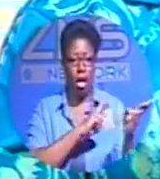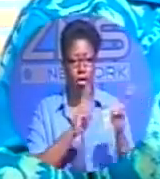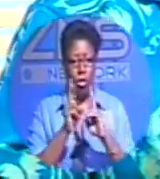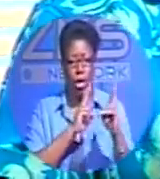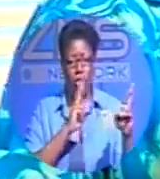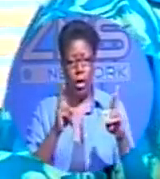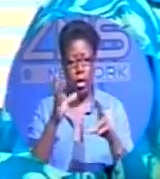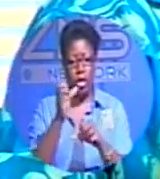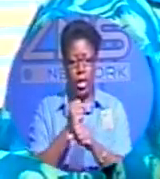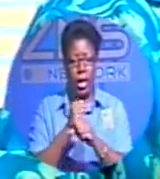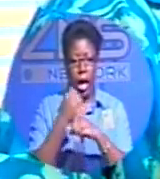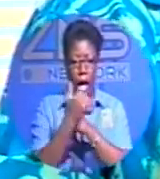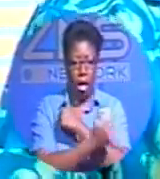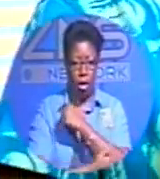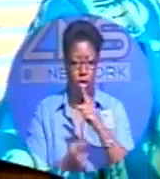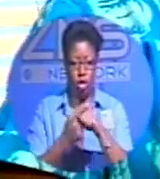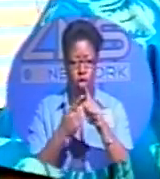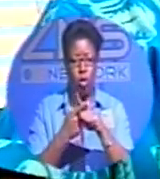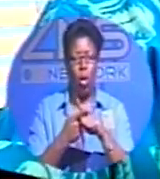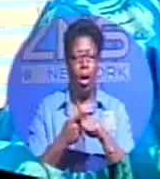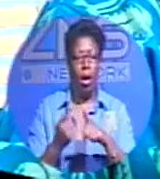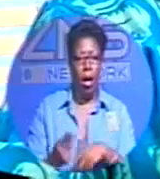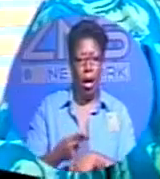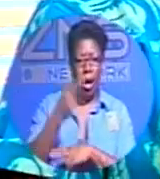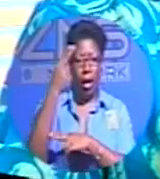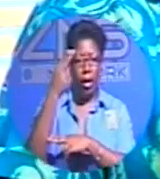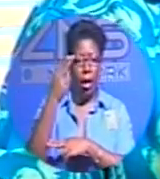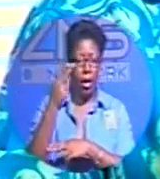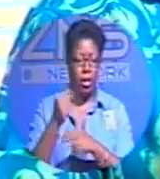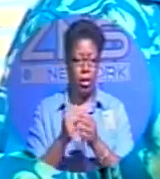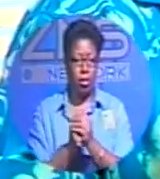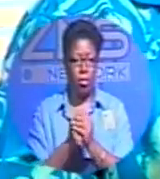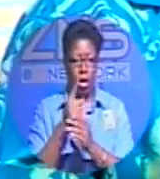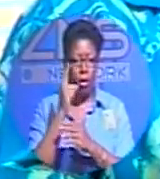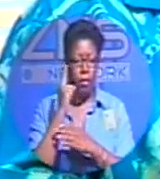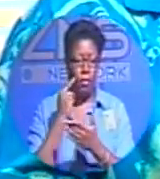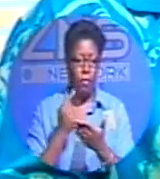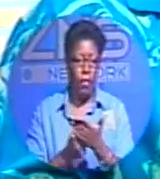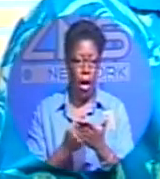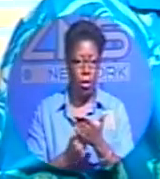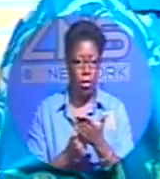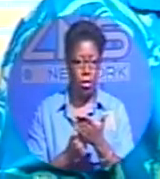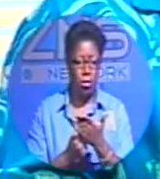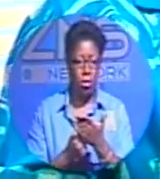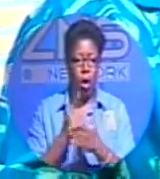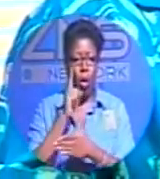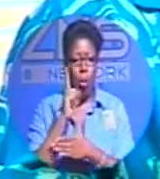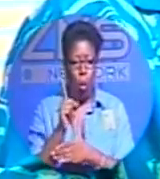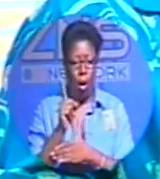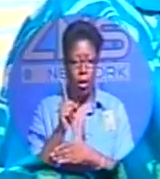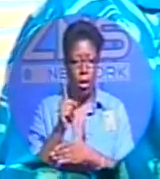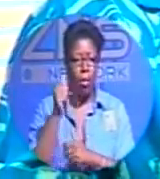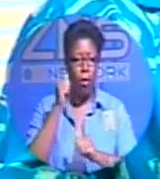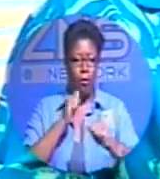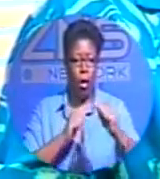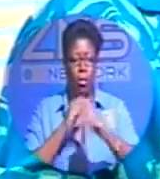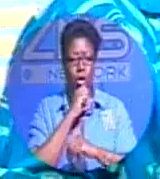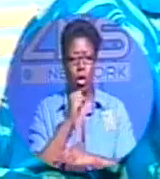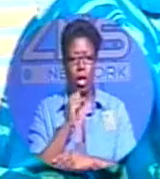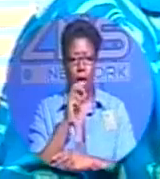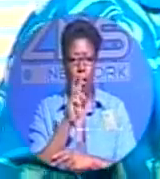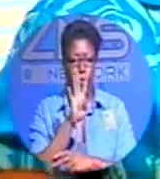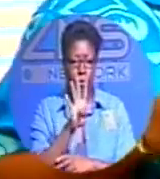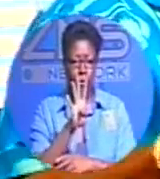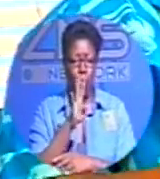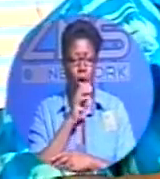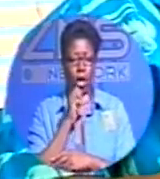our country to higher heights. In fact, one of our little performers is just 4 years